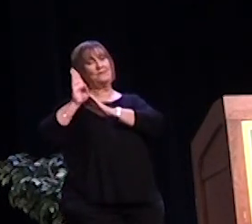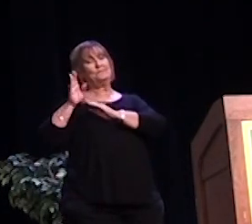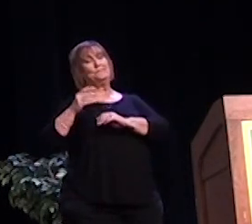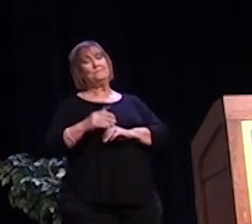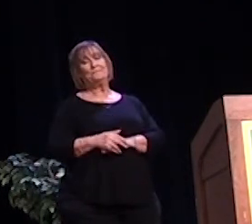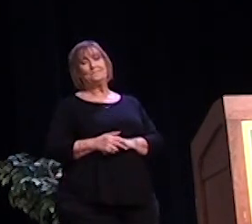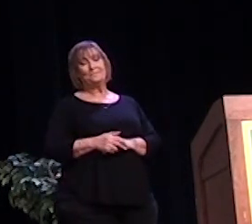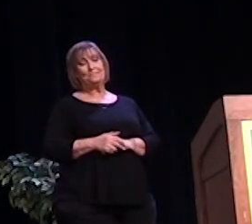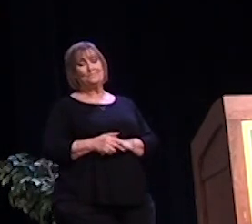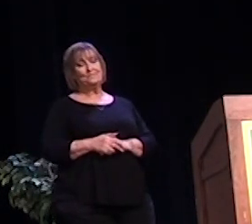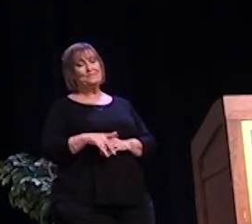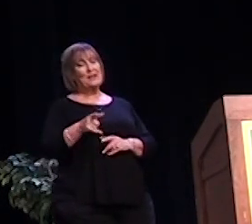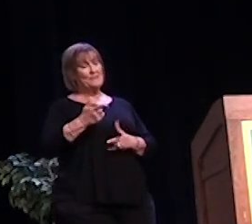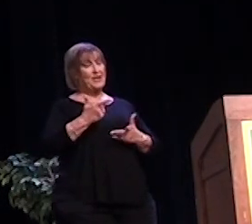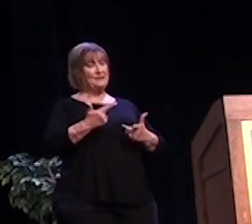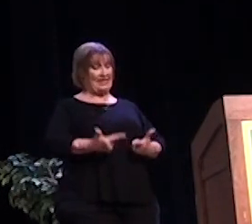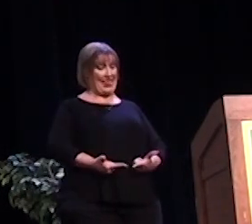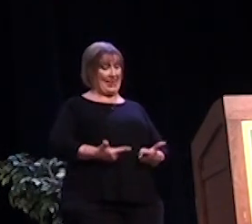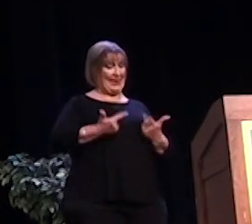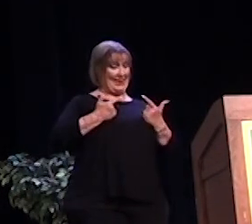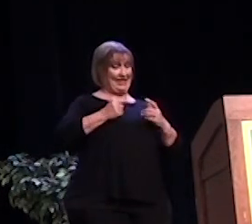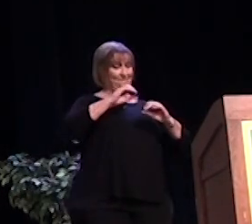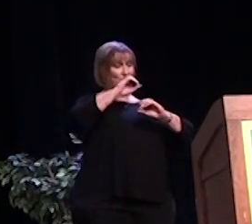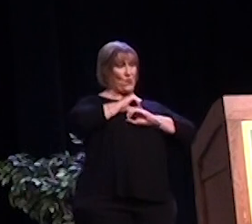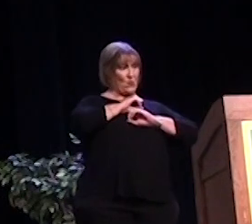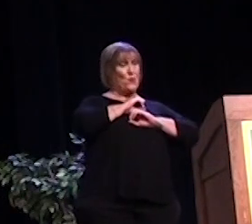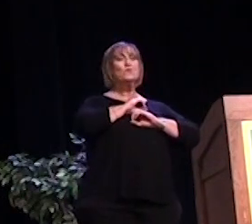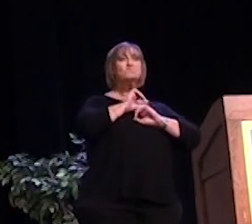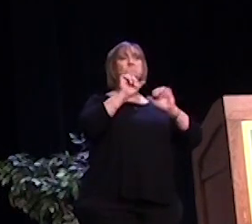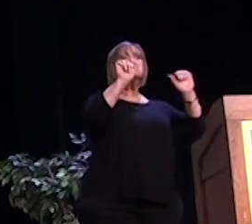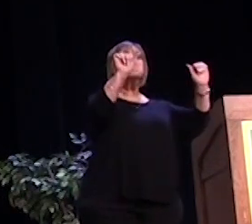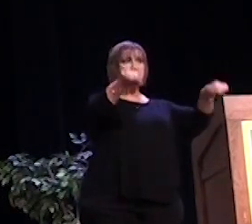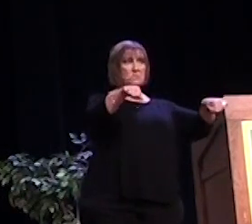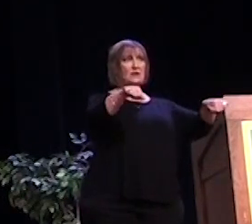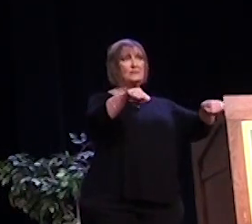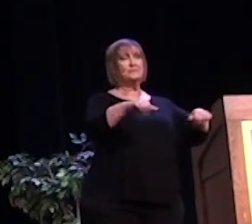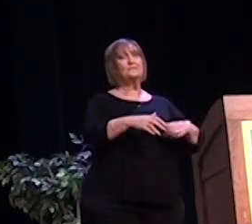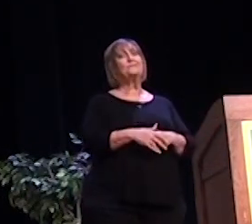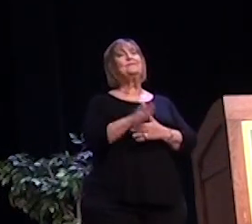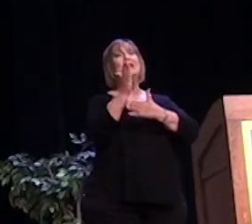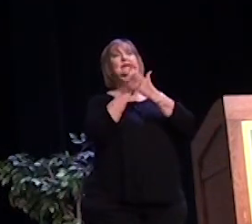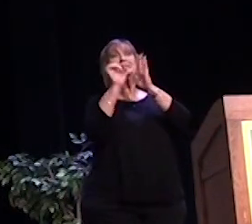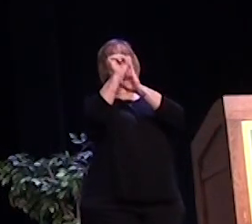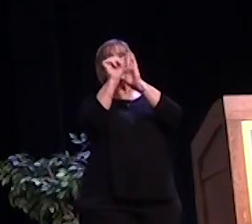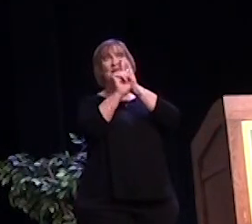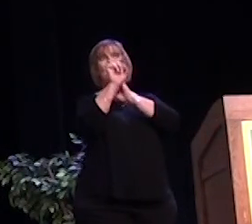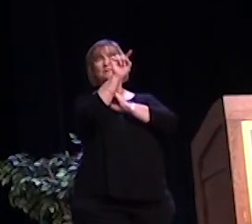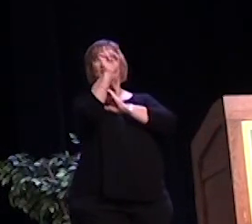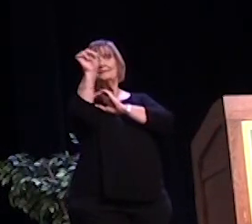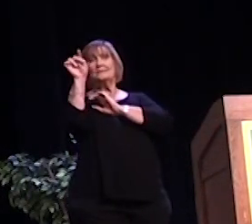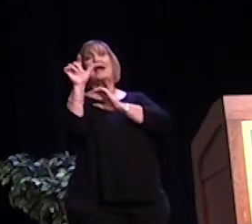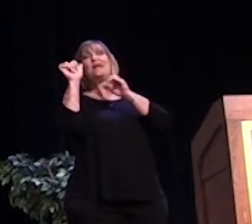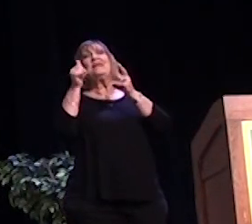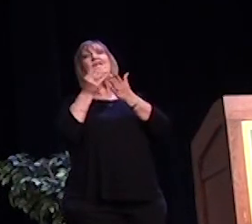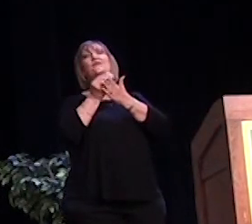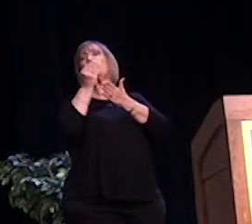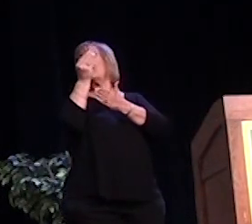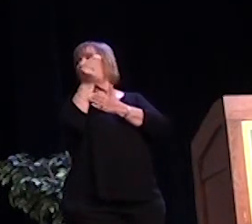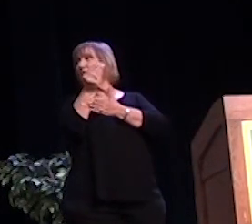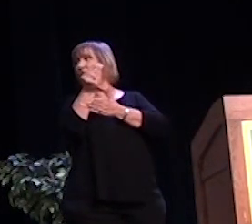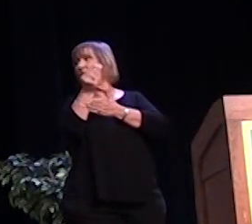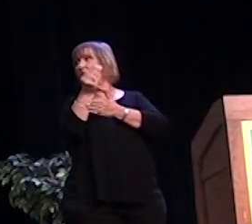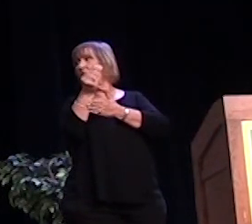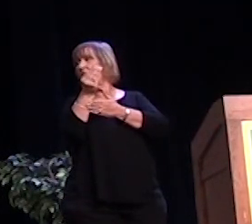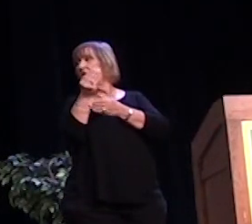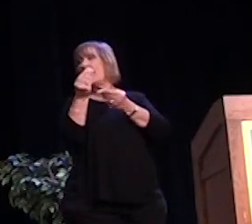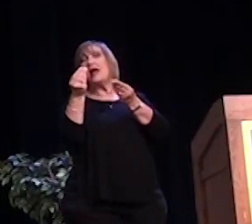educate people that resident ownership is possible. And I do want to mention that in some states there are opportunity to purchase laws in place that